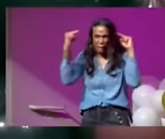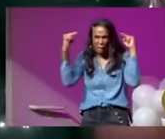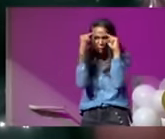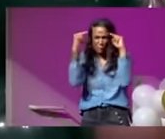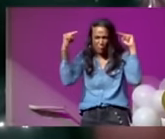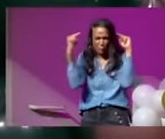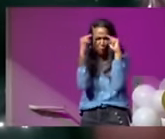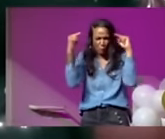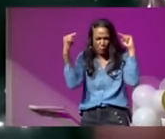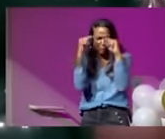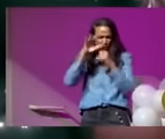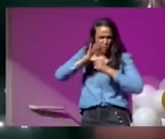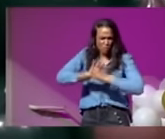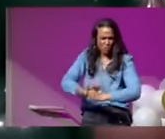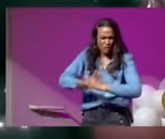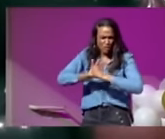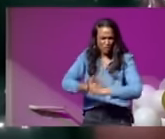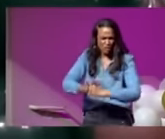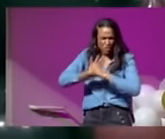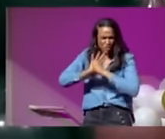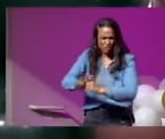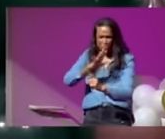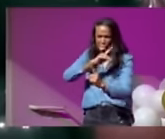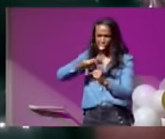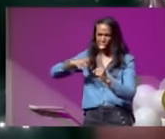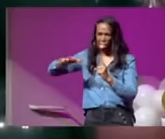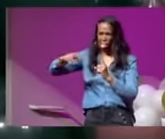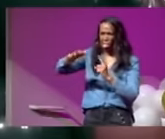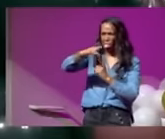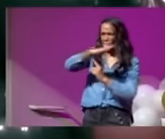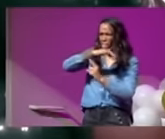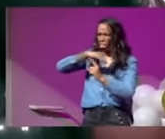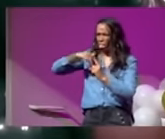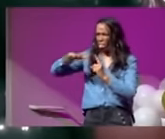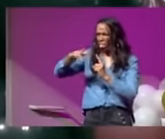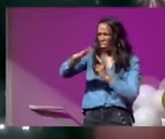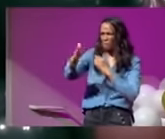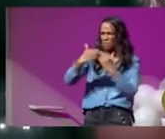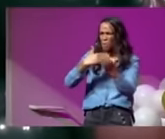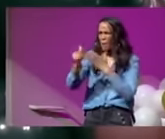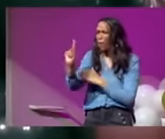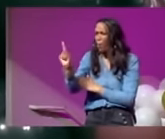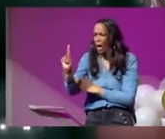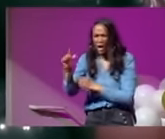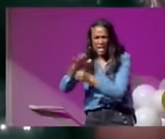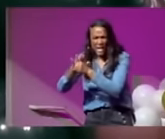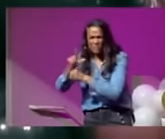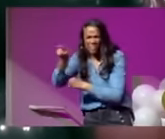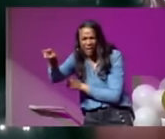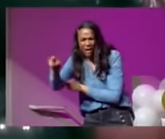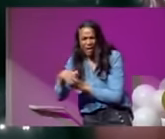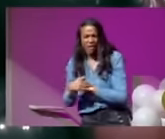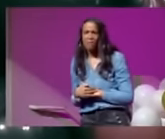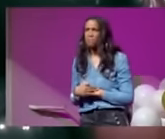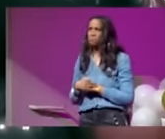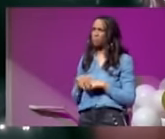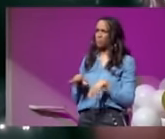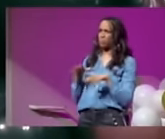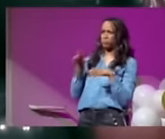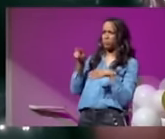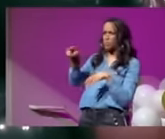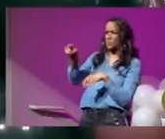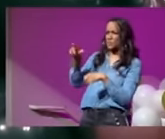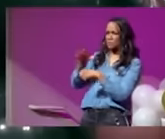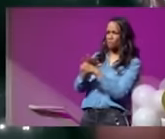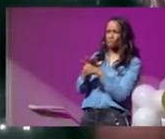street. Stress is all in each and every word of that